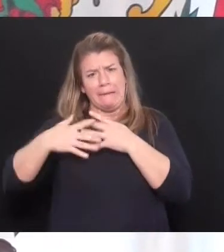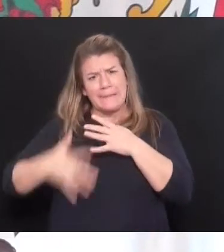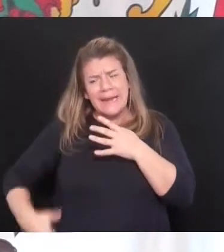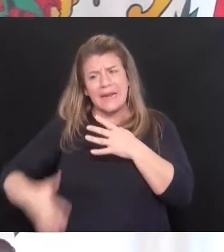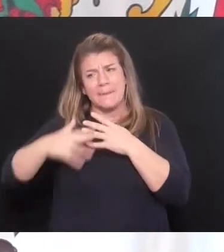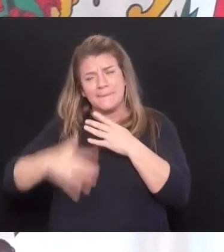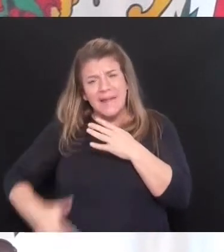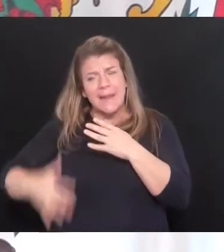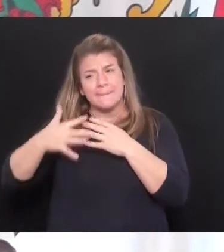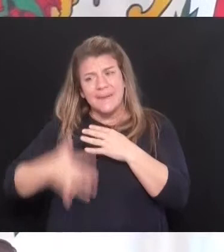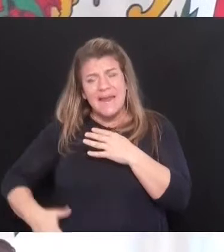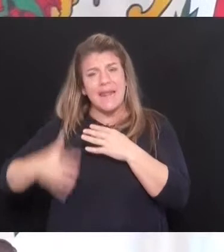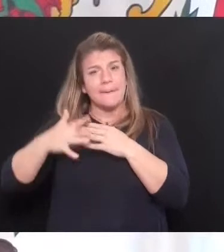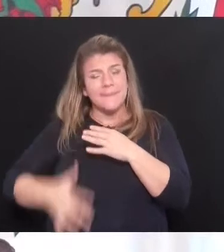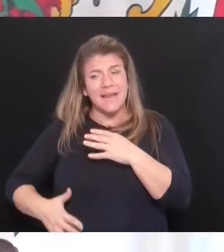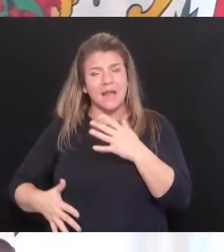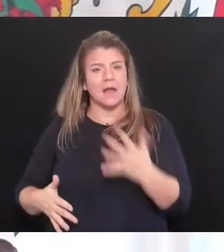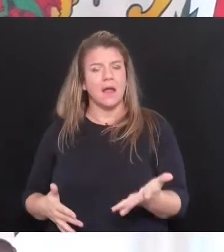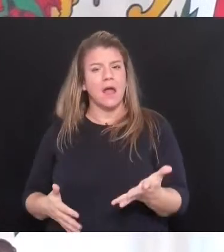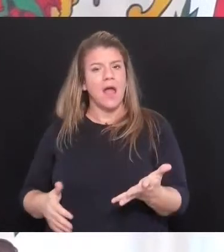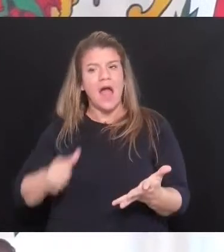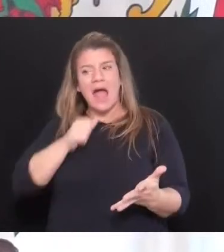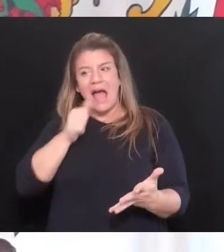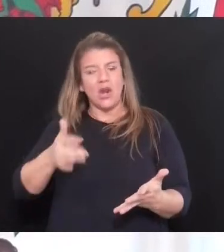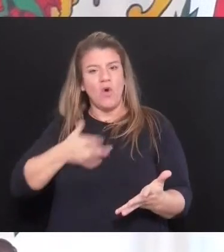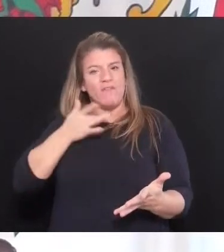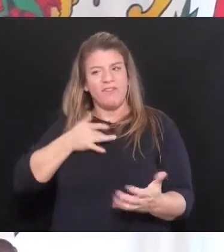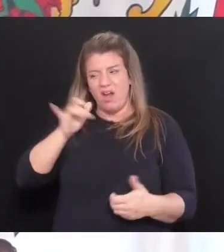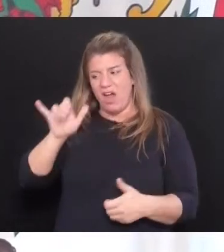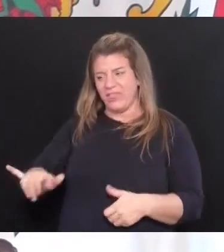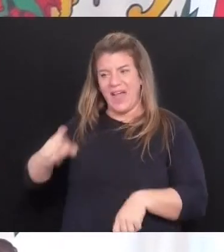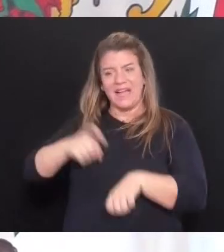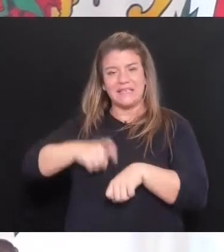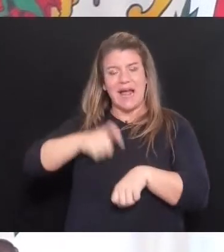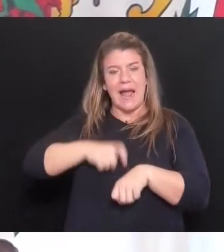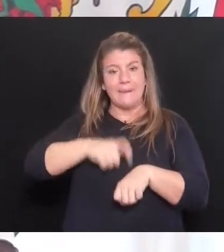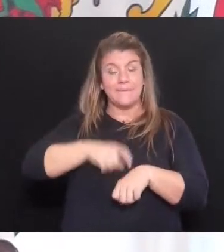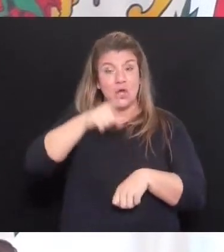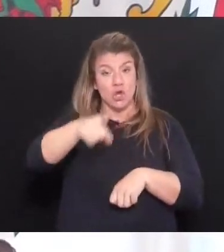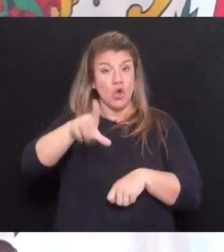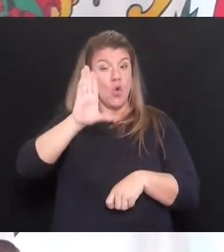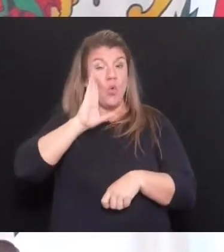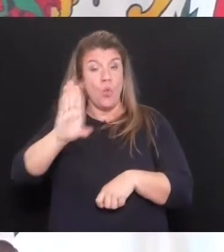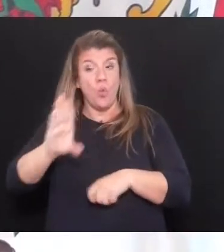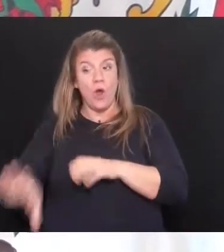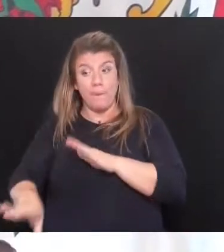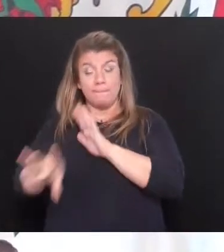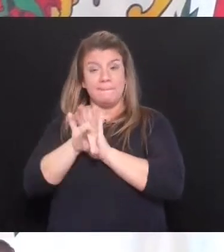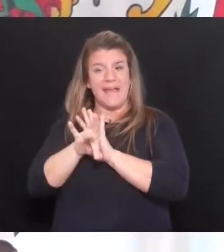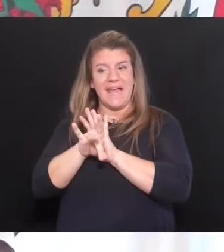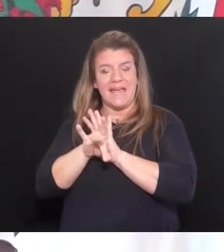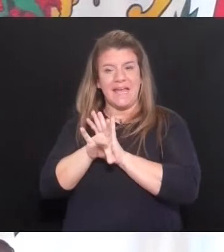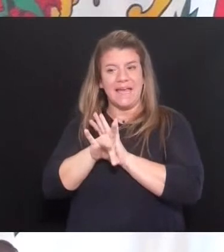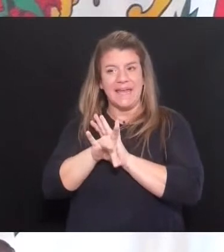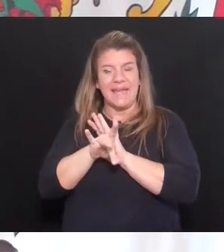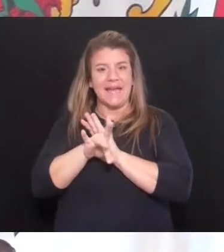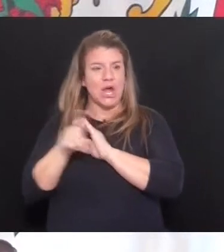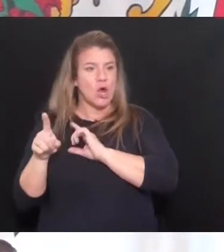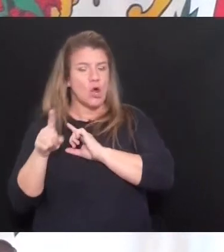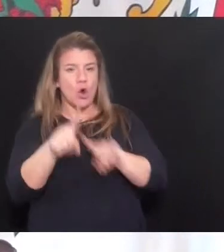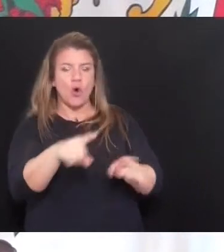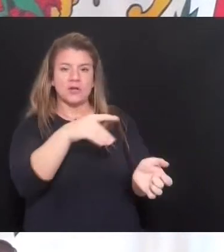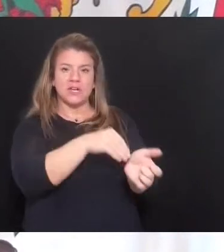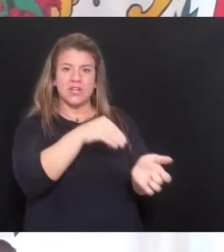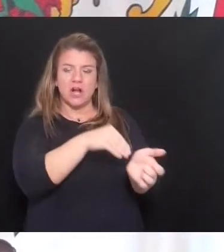I don't think at that point in time you're going to choose getting to a doctor as quickly as you